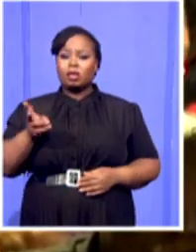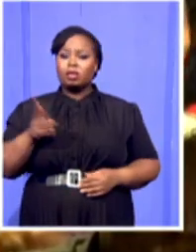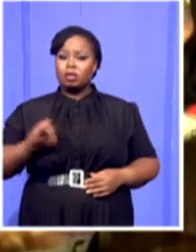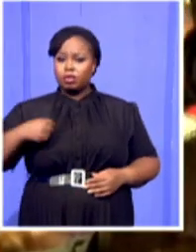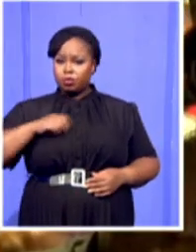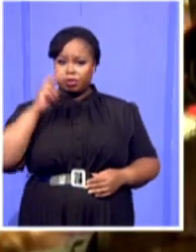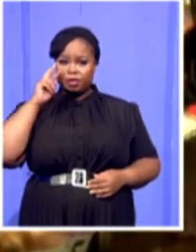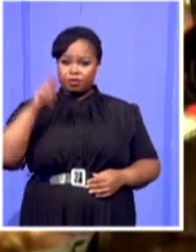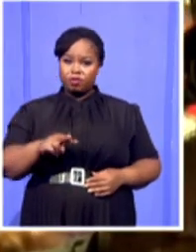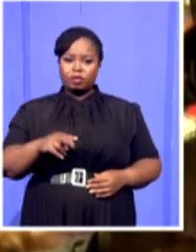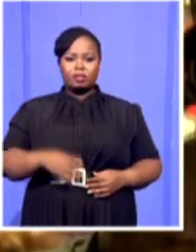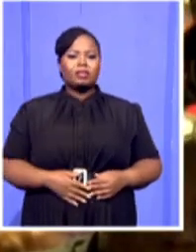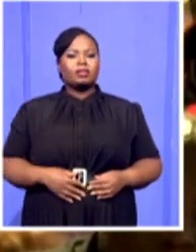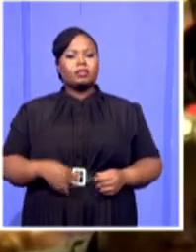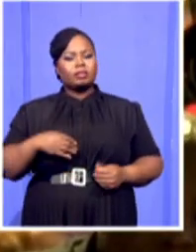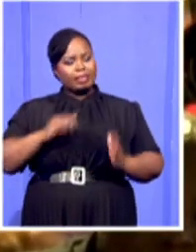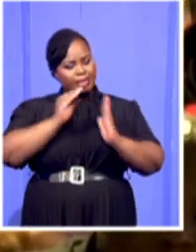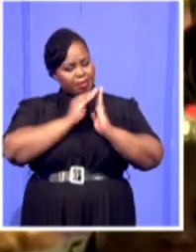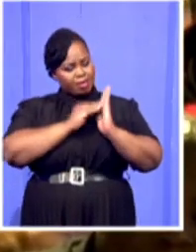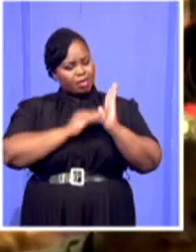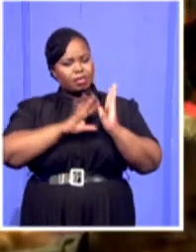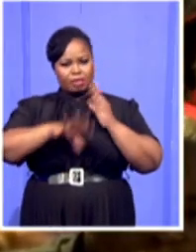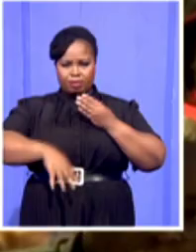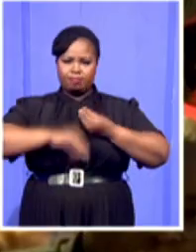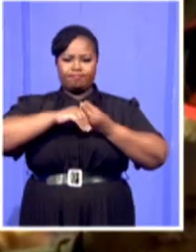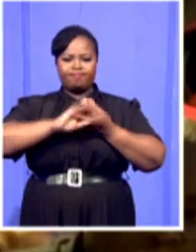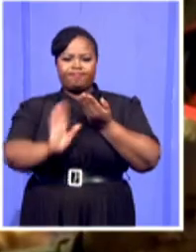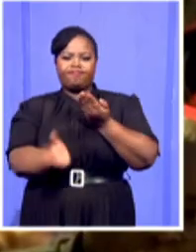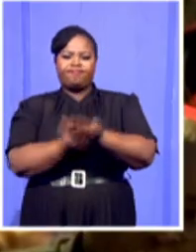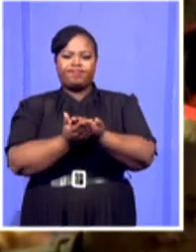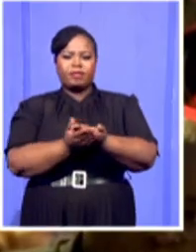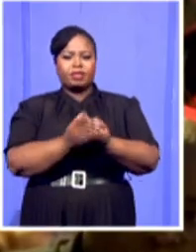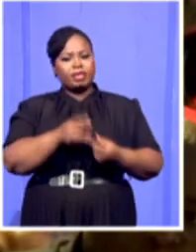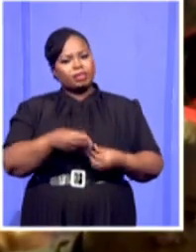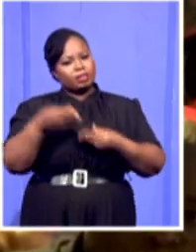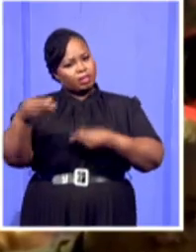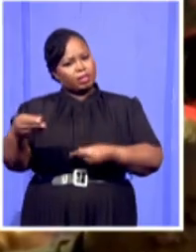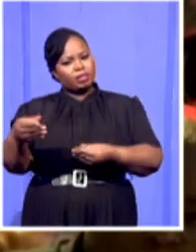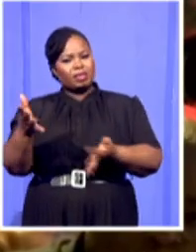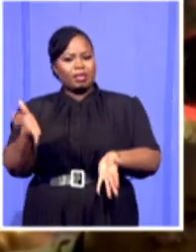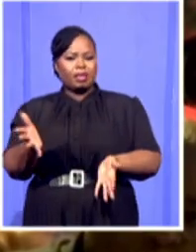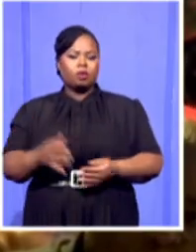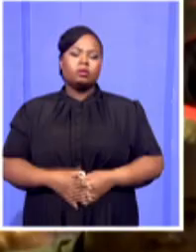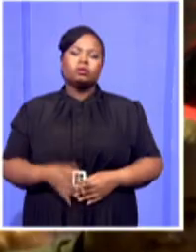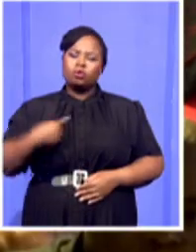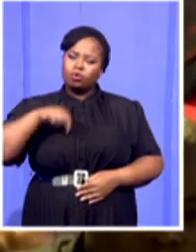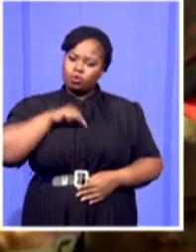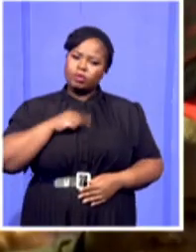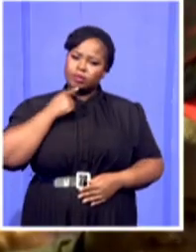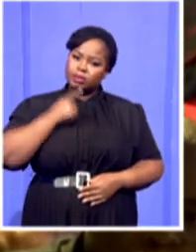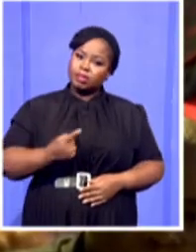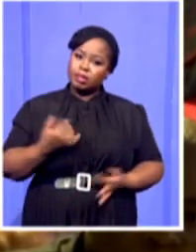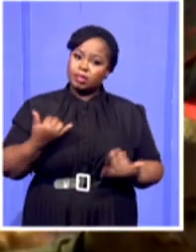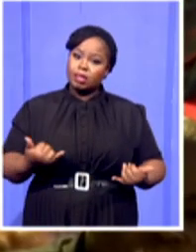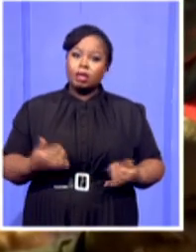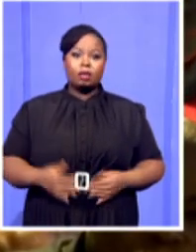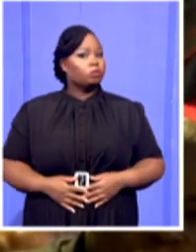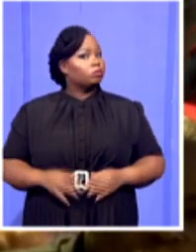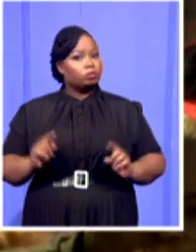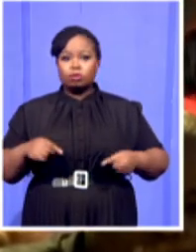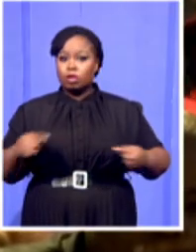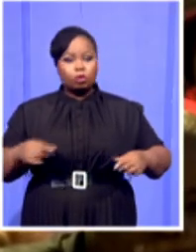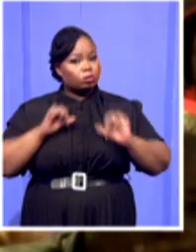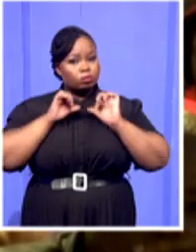view that minutes form part of those documents which must be tabled. To that end, we strongly submit that we must not